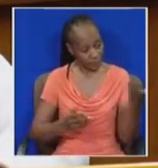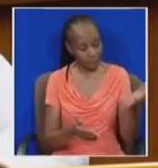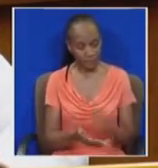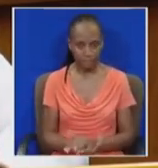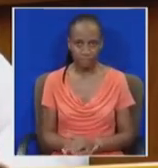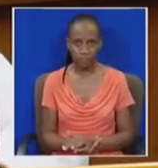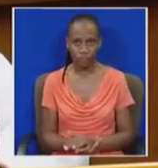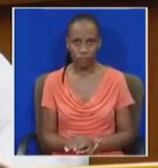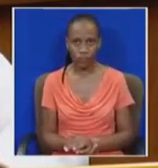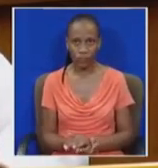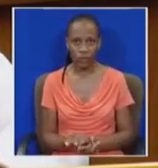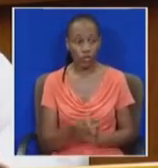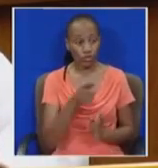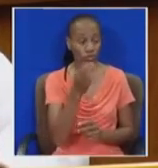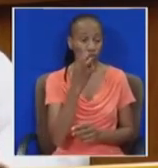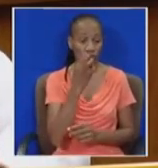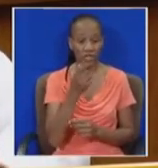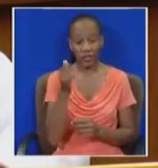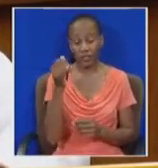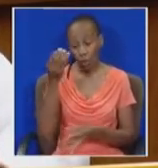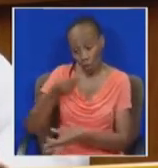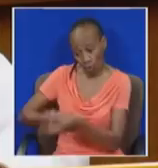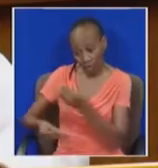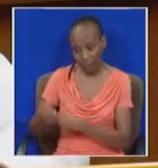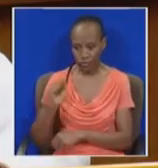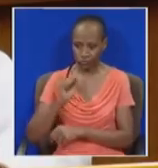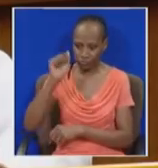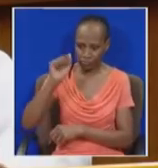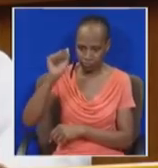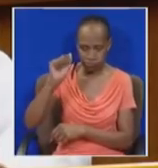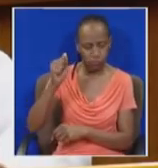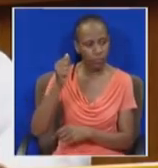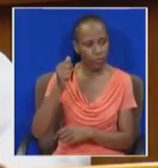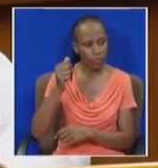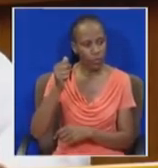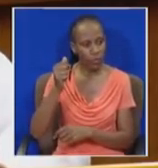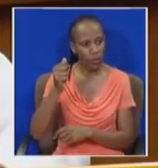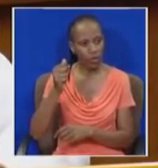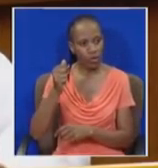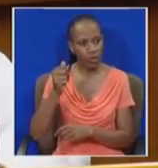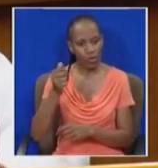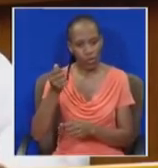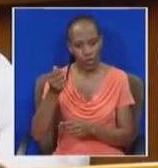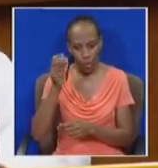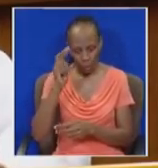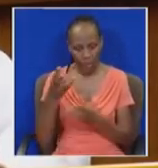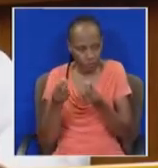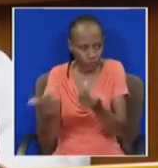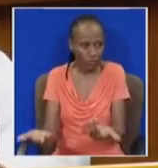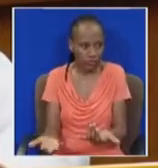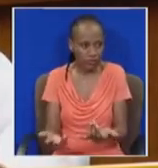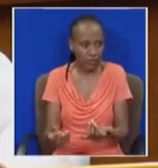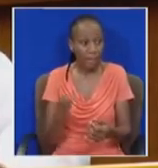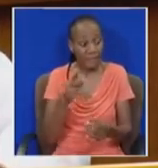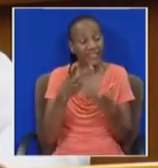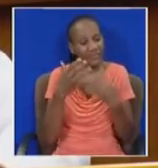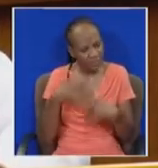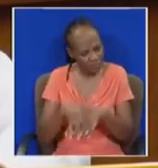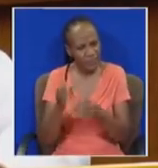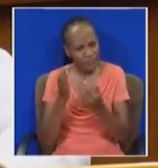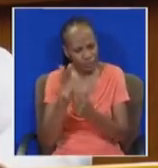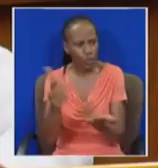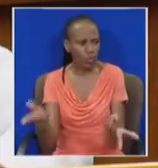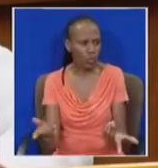your pledge to act against corruption be an empty promise. Otherwise, come 2019, to quote a former